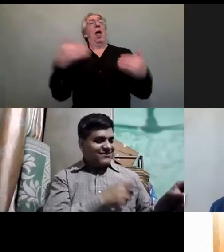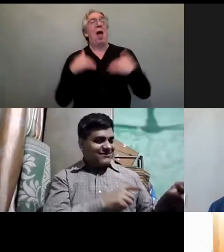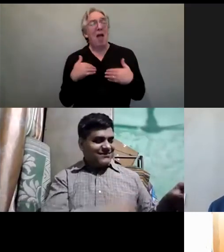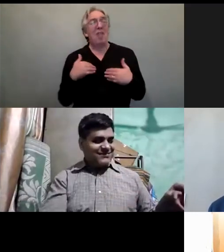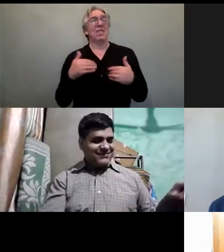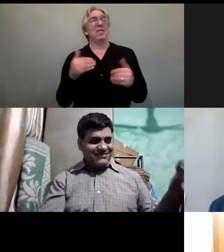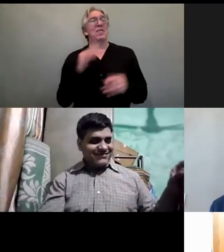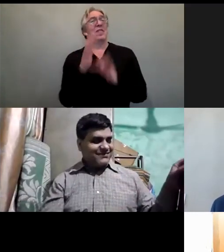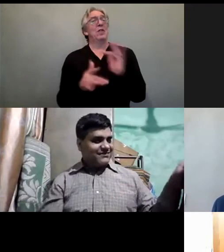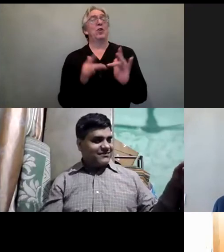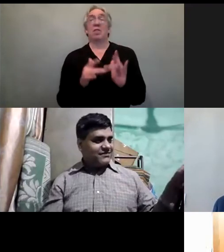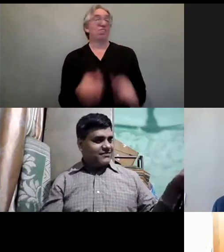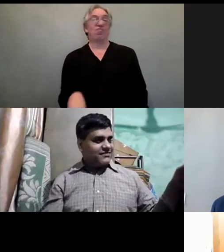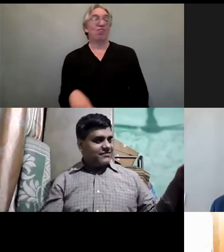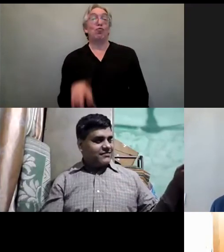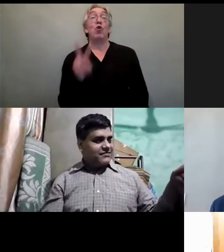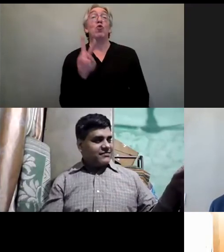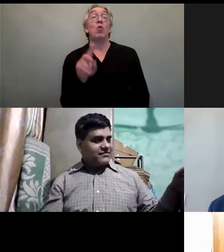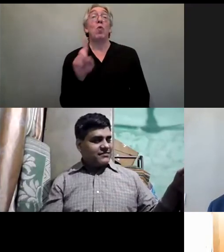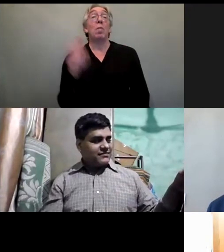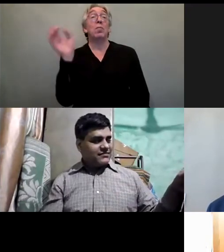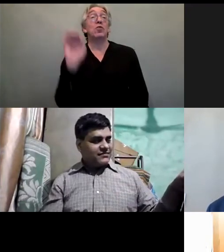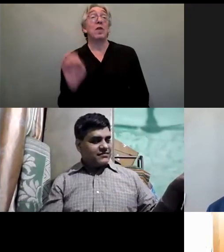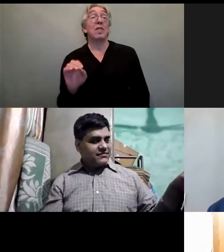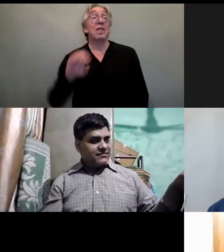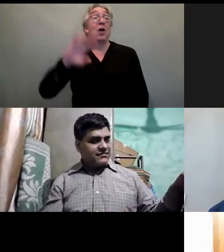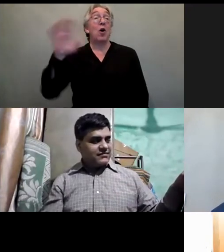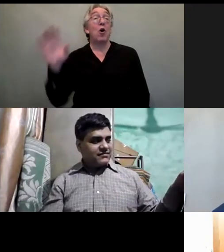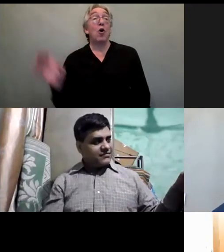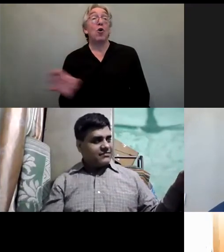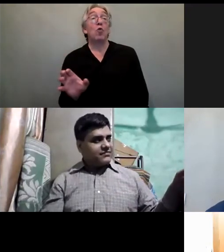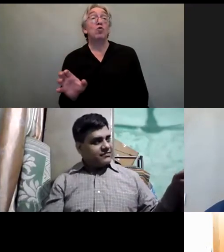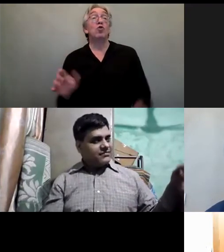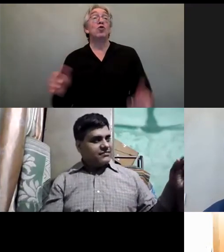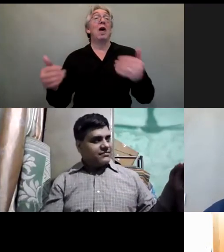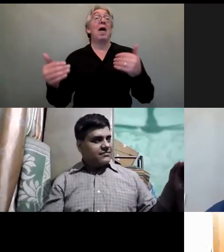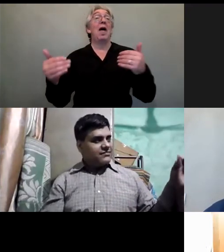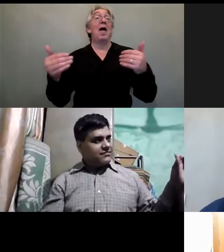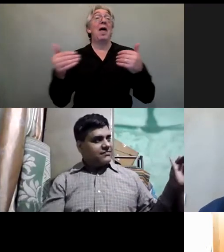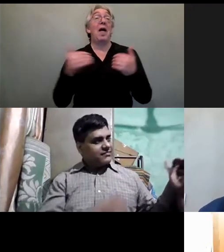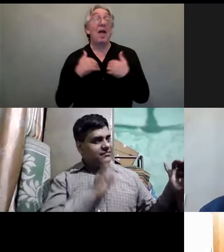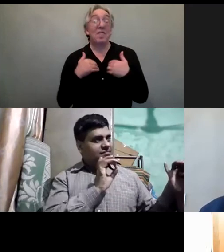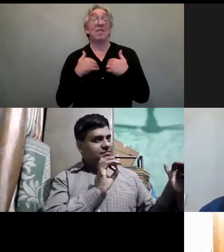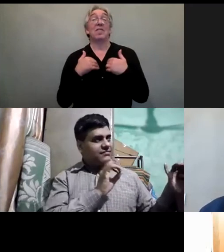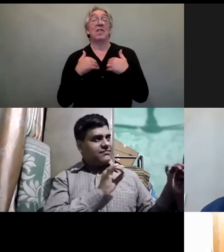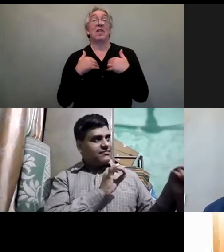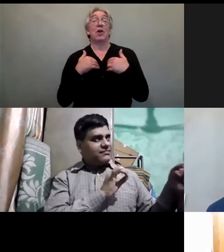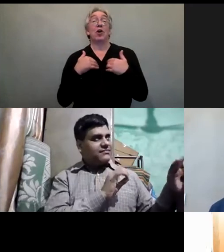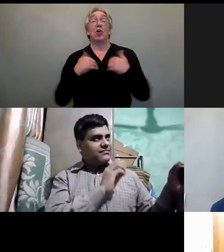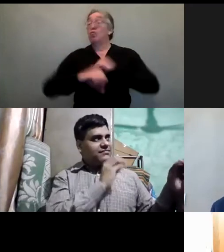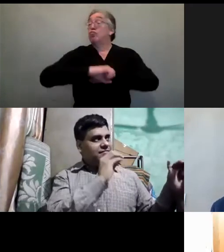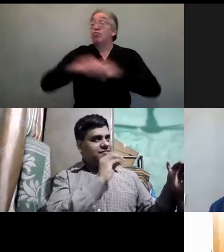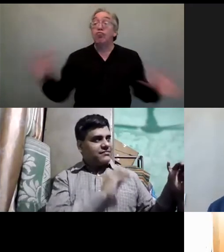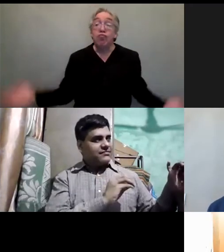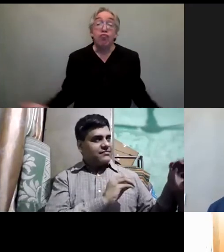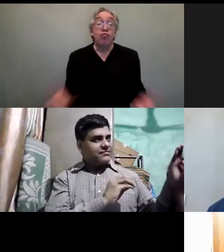21% of countries have any kind of partial or substantial level of implementation. So it's still a very small impact, considering